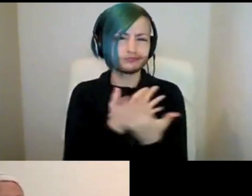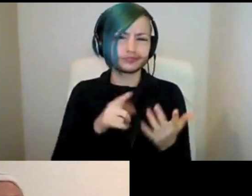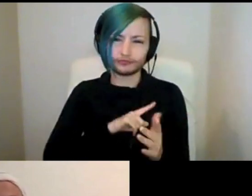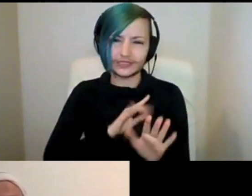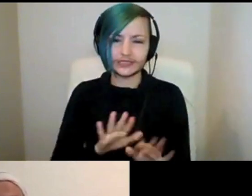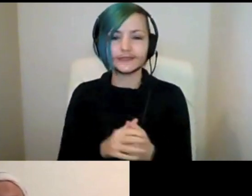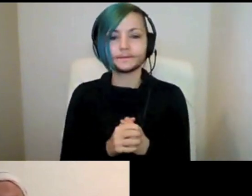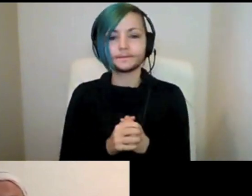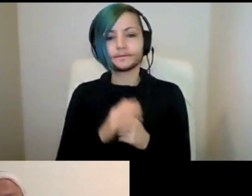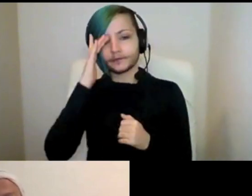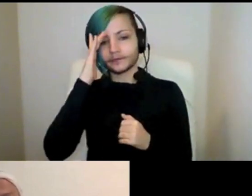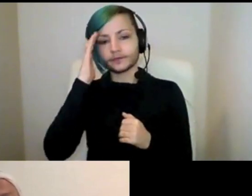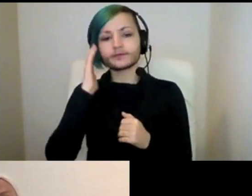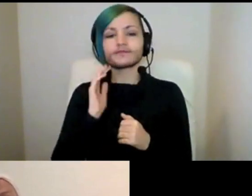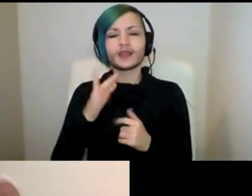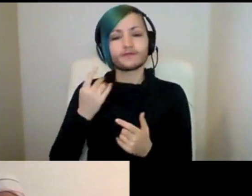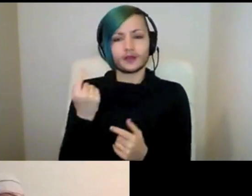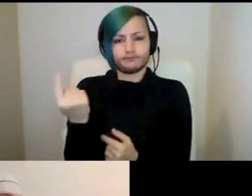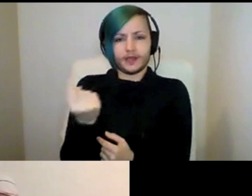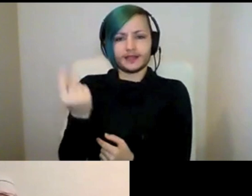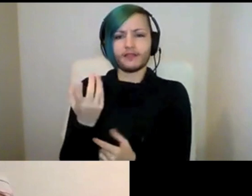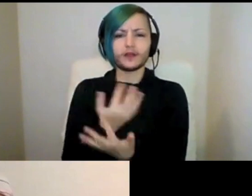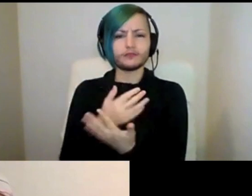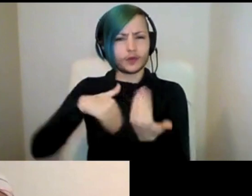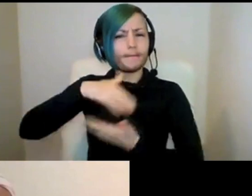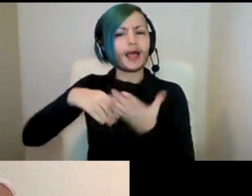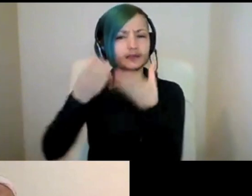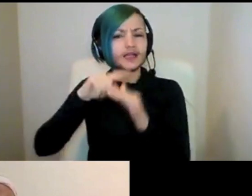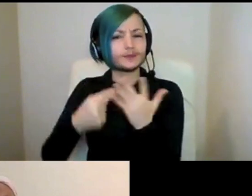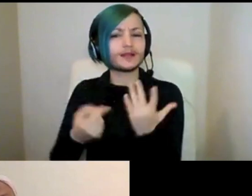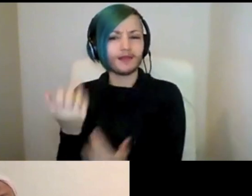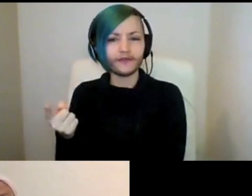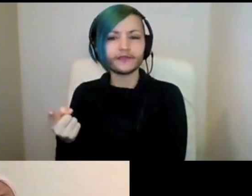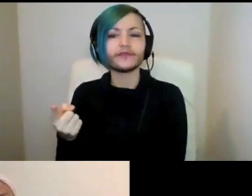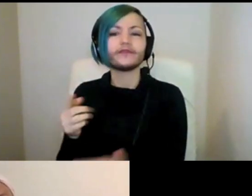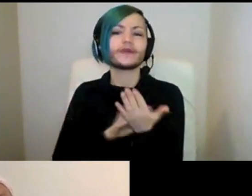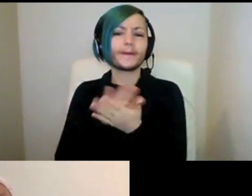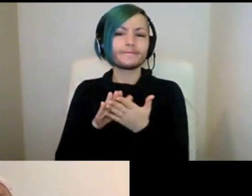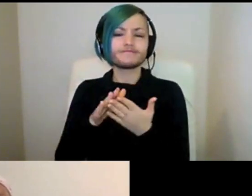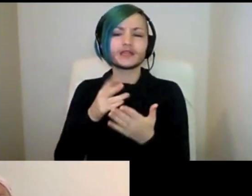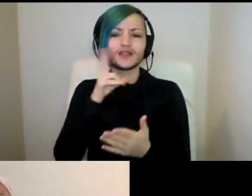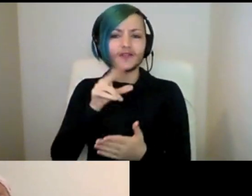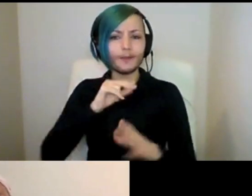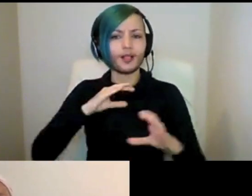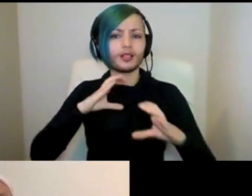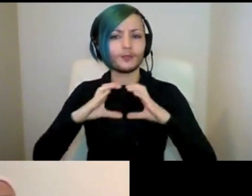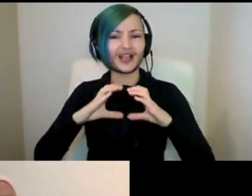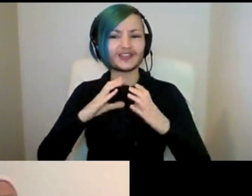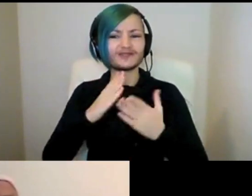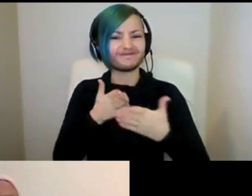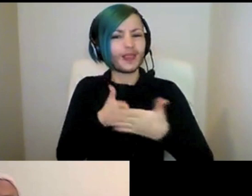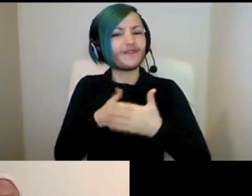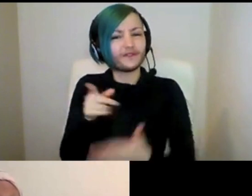partly because she has quite a complex learning disability and has limited verbal communication. So this would